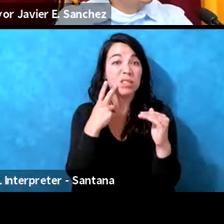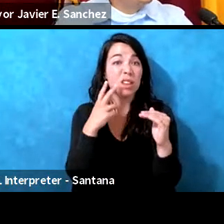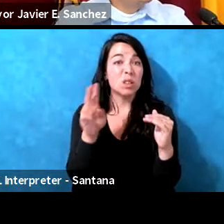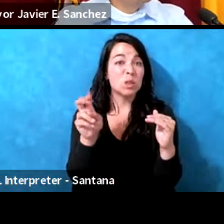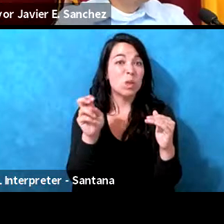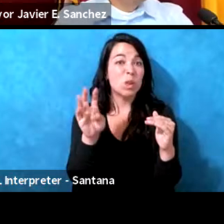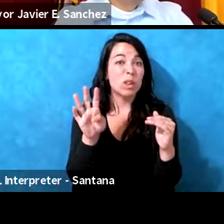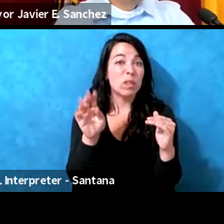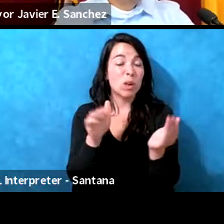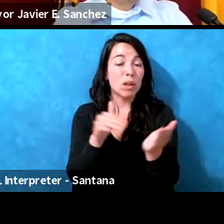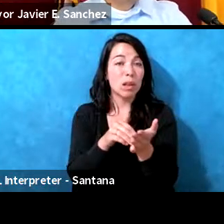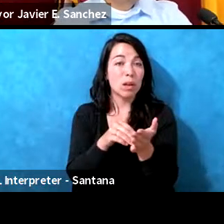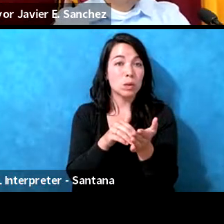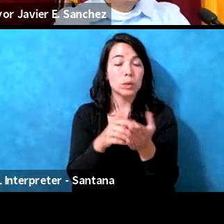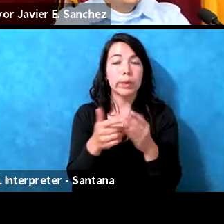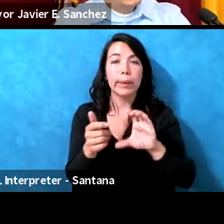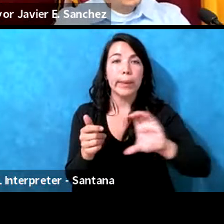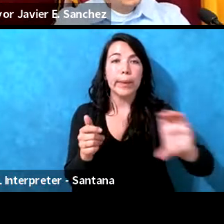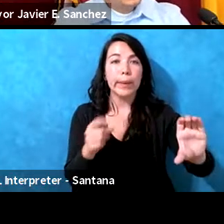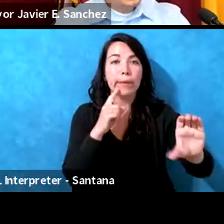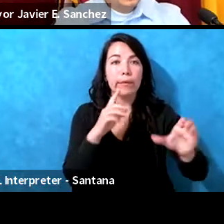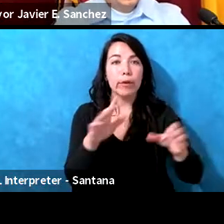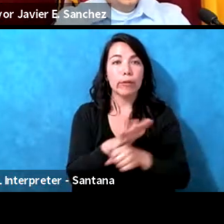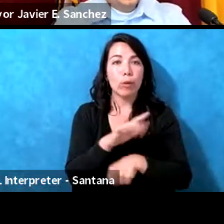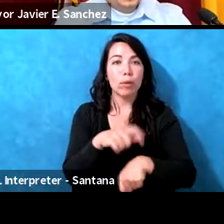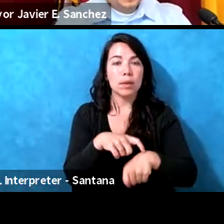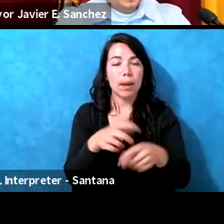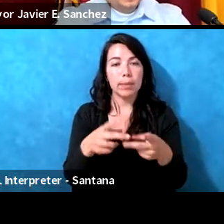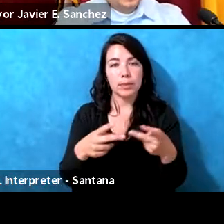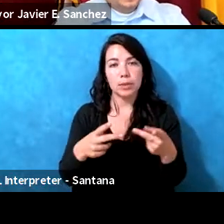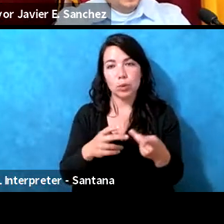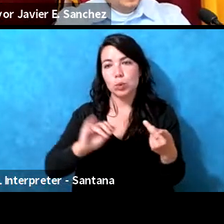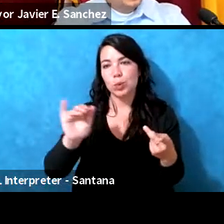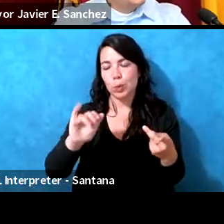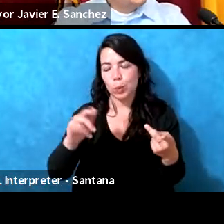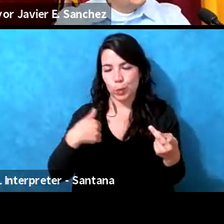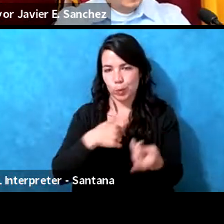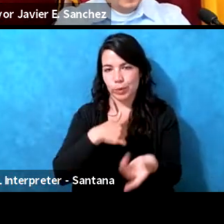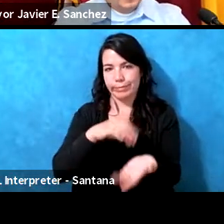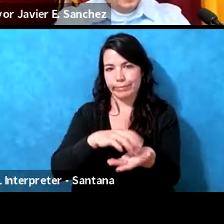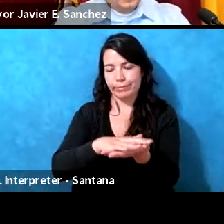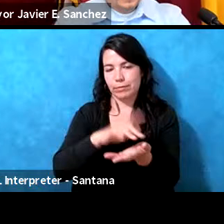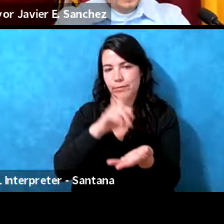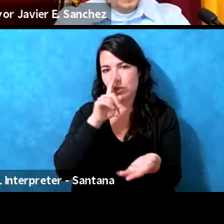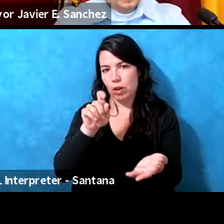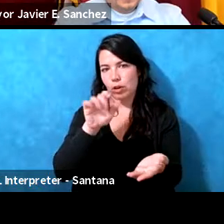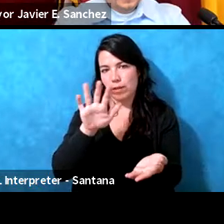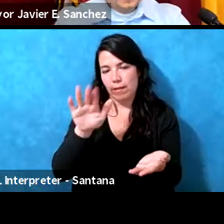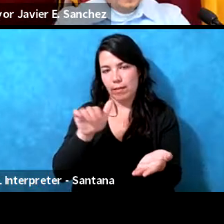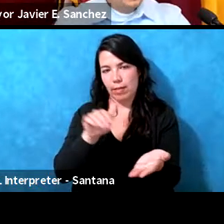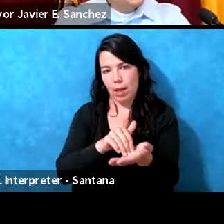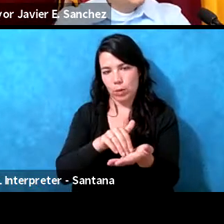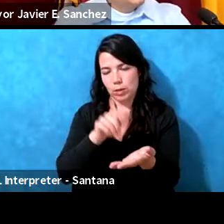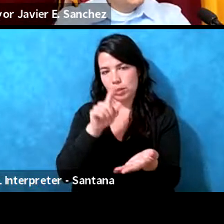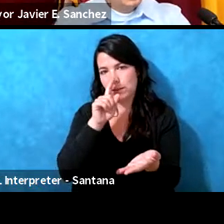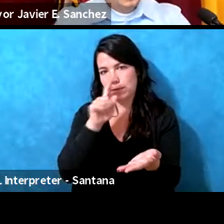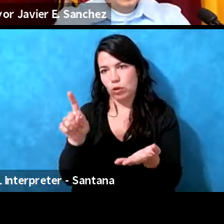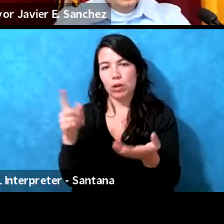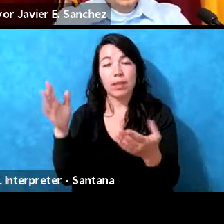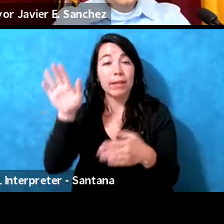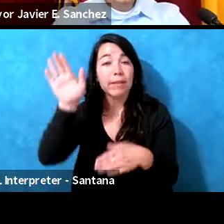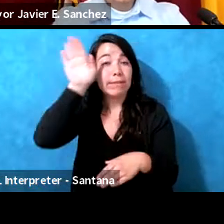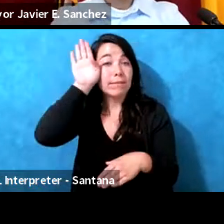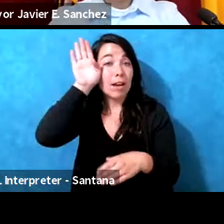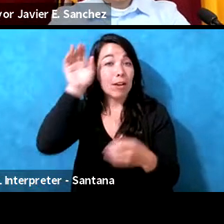into full-time positions. We also accounted for $105,000 for a match for the fire vehicles. So the fire